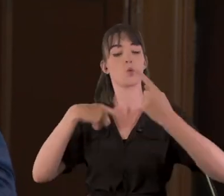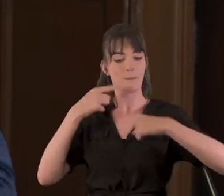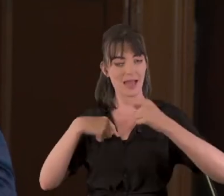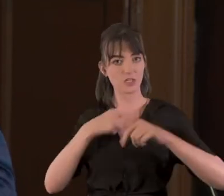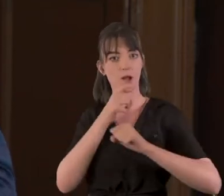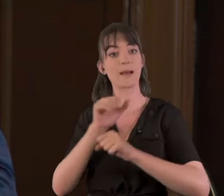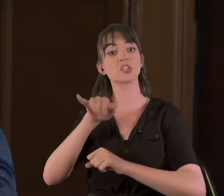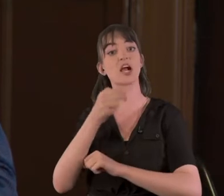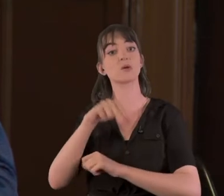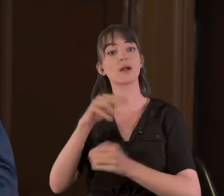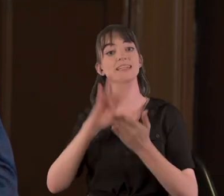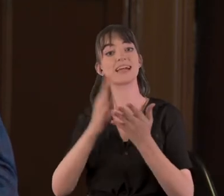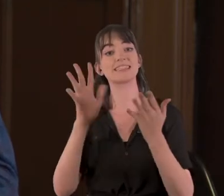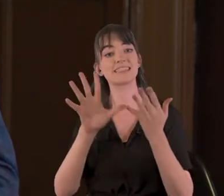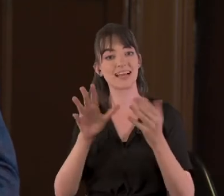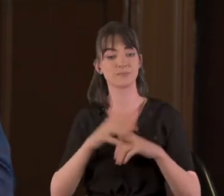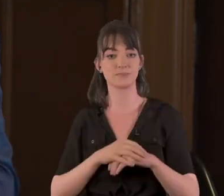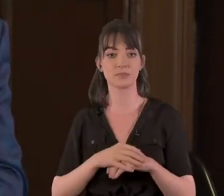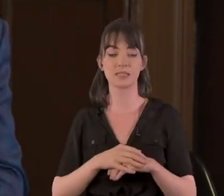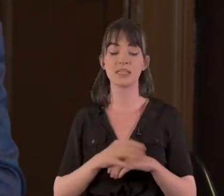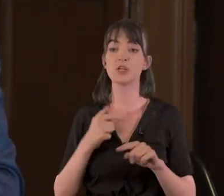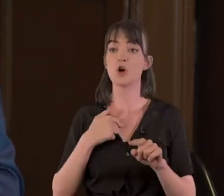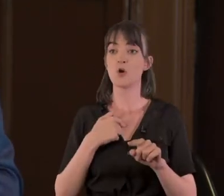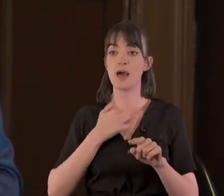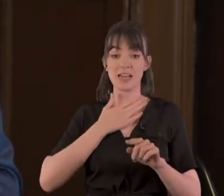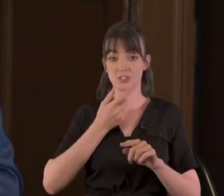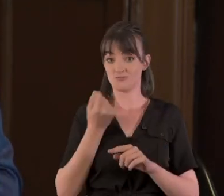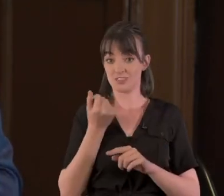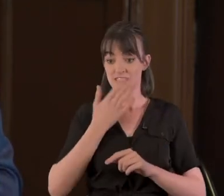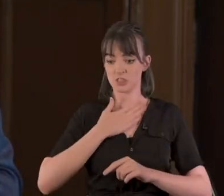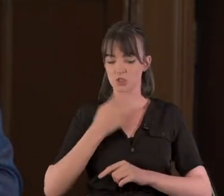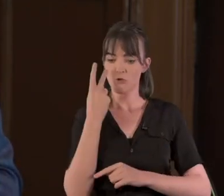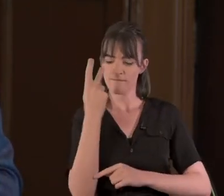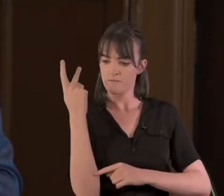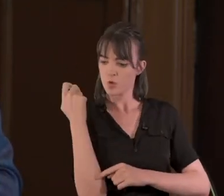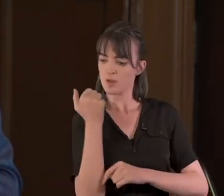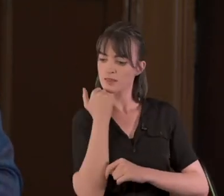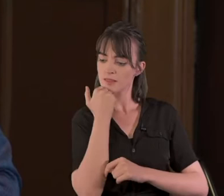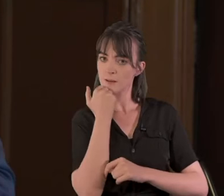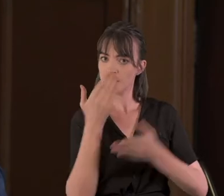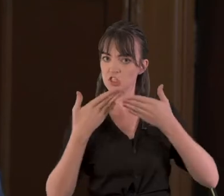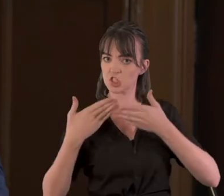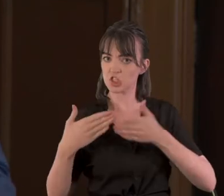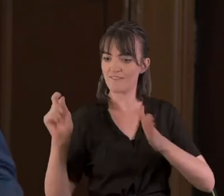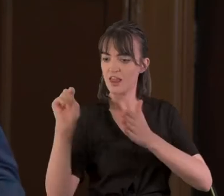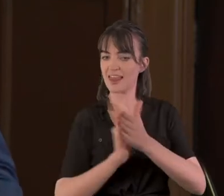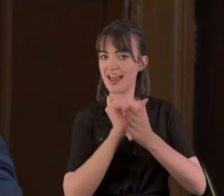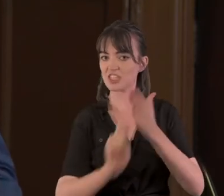1910. And I was just reviewing the numbers in that general election of January